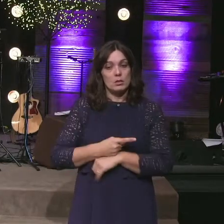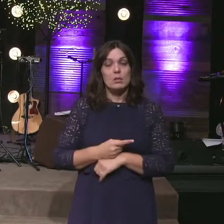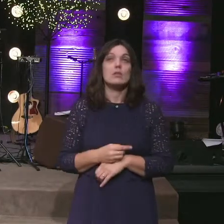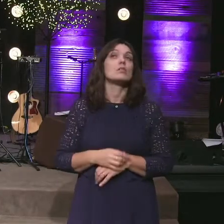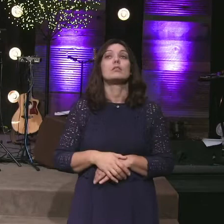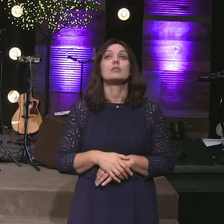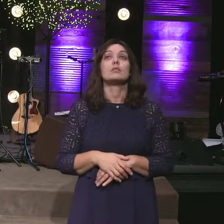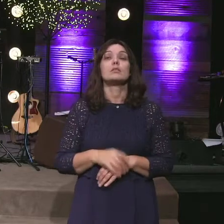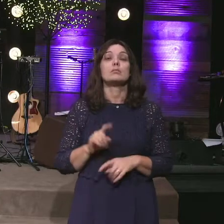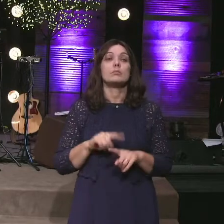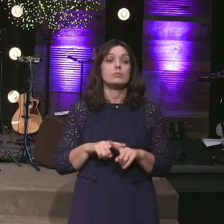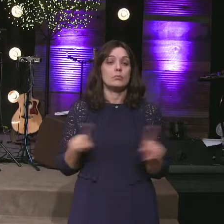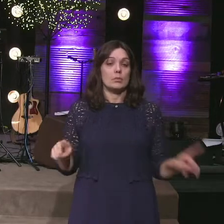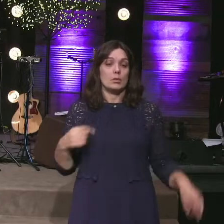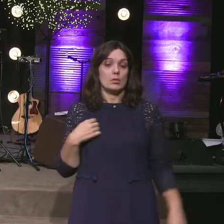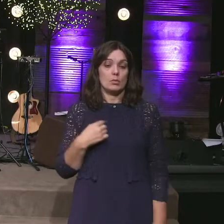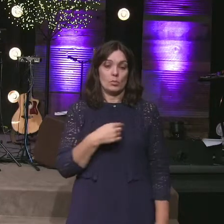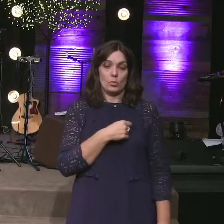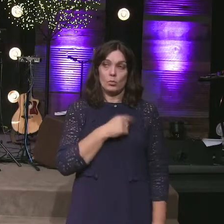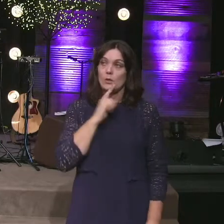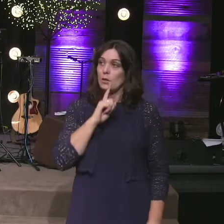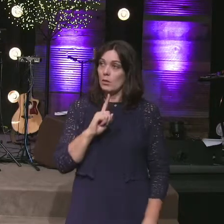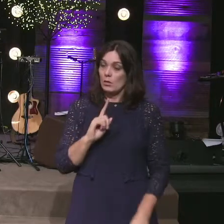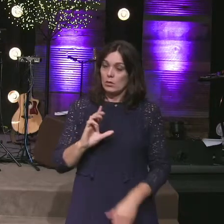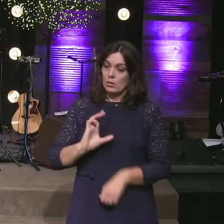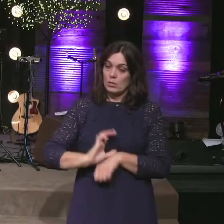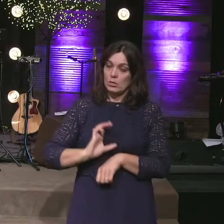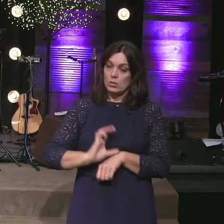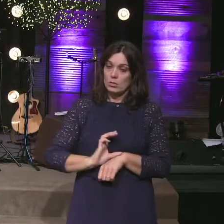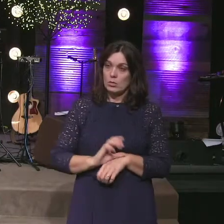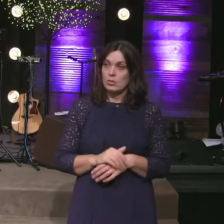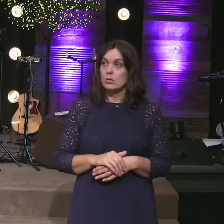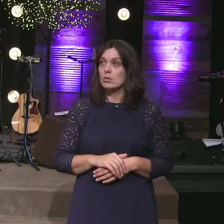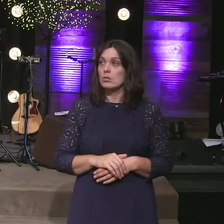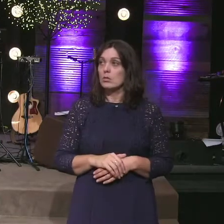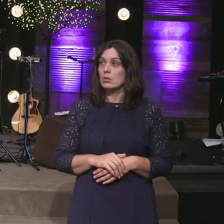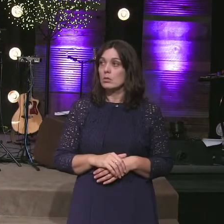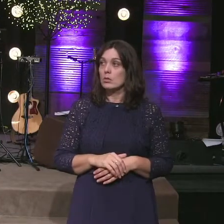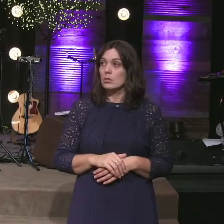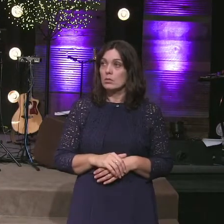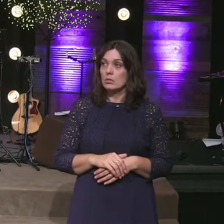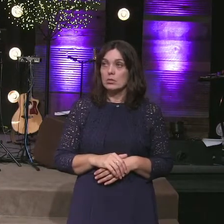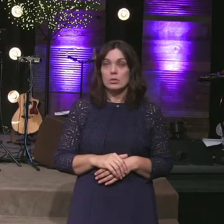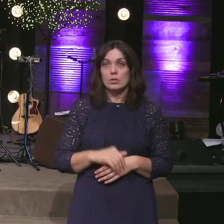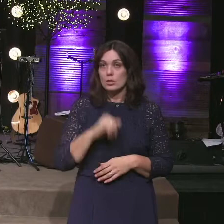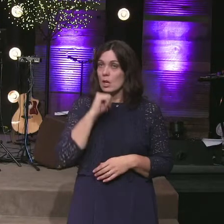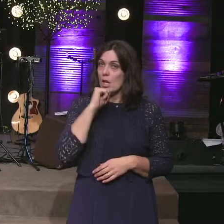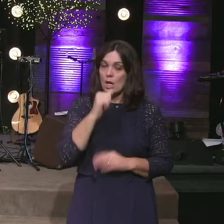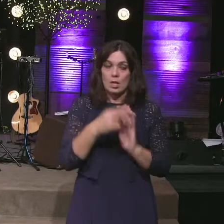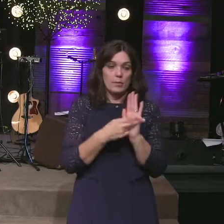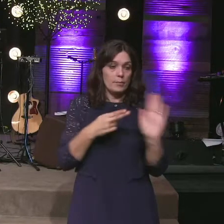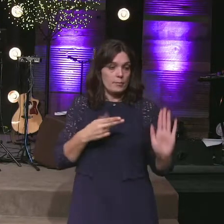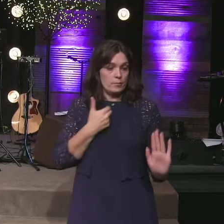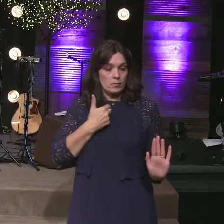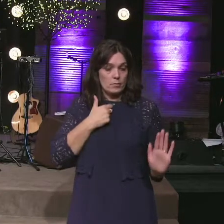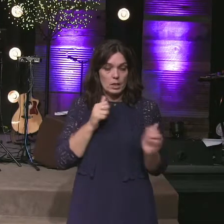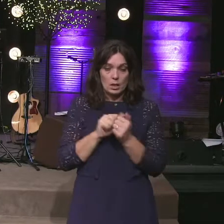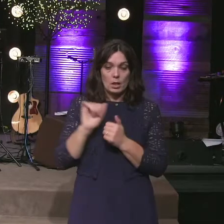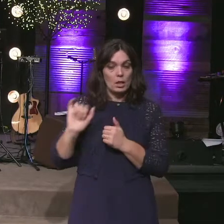But we are the church. It should not be said of us.